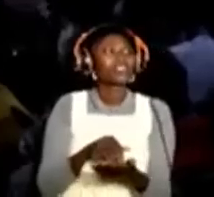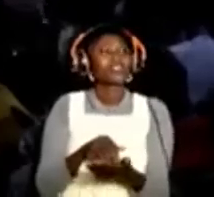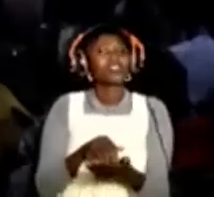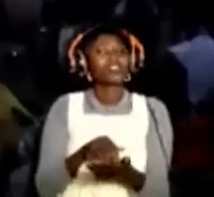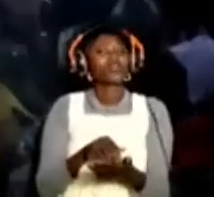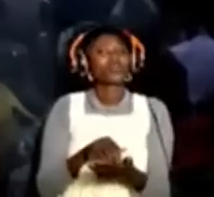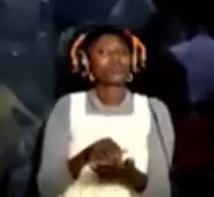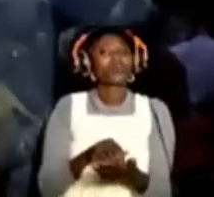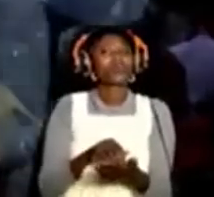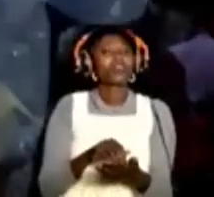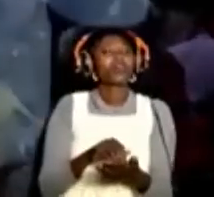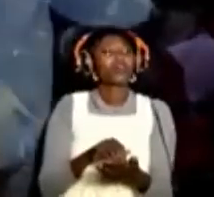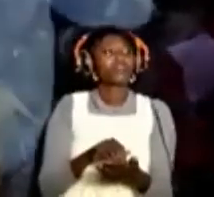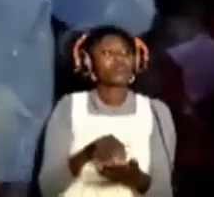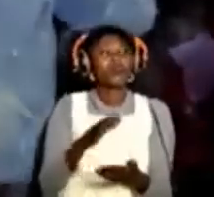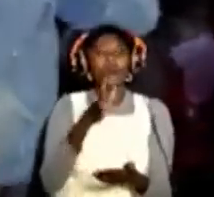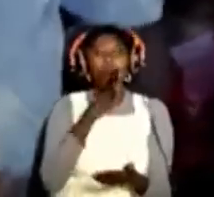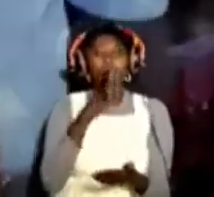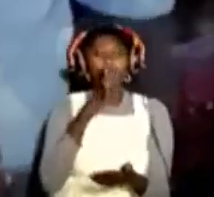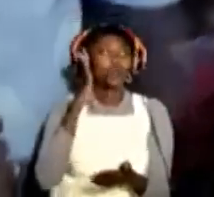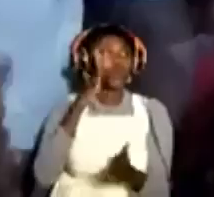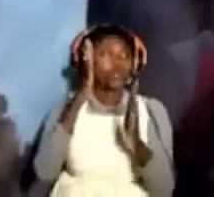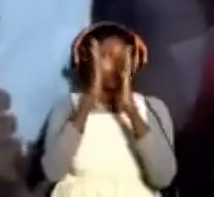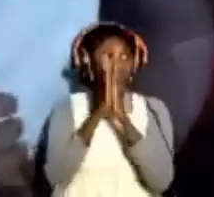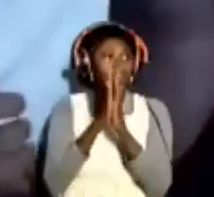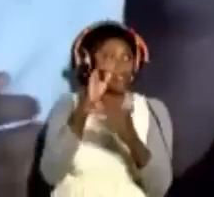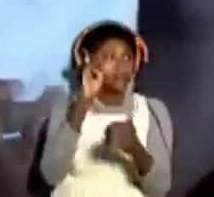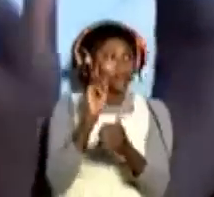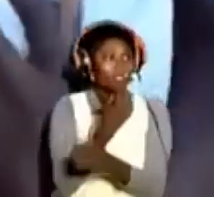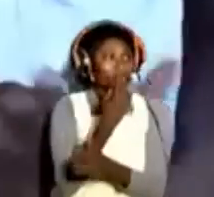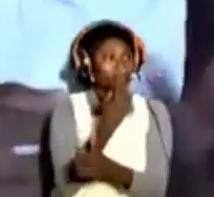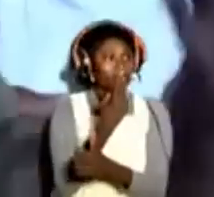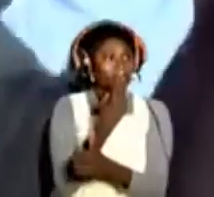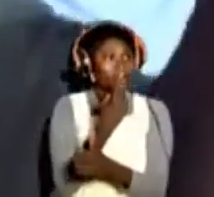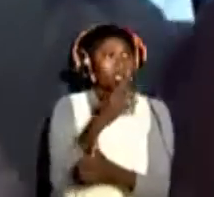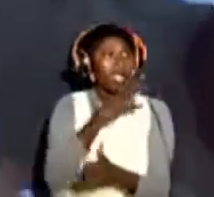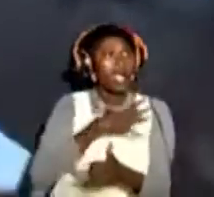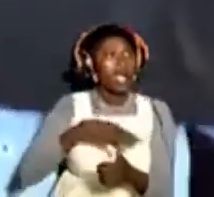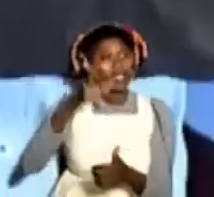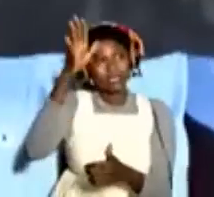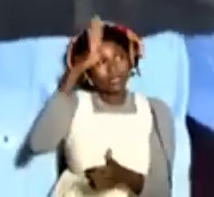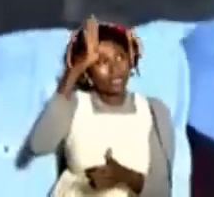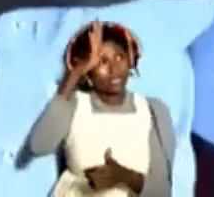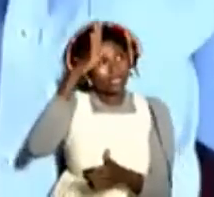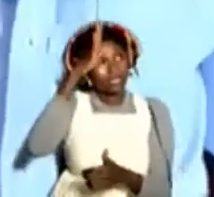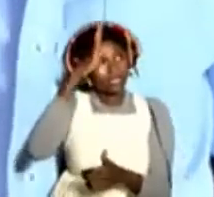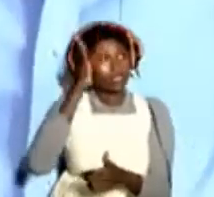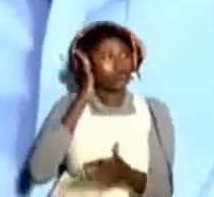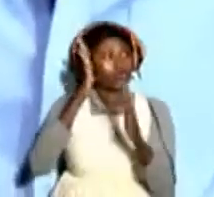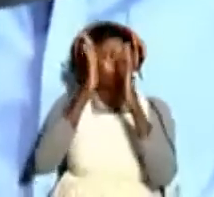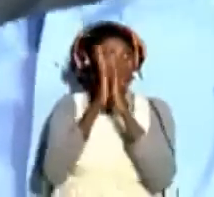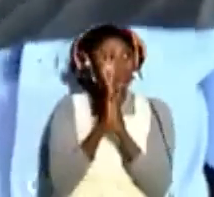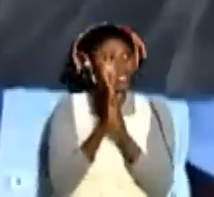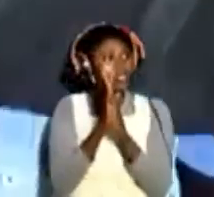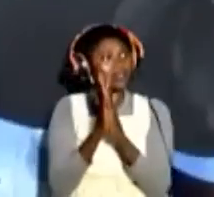Before we conclude this praying, Mama, we pray first. And our Father, the Geo, we pray.